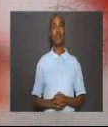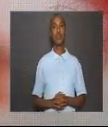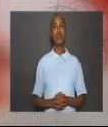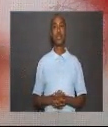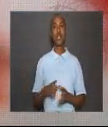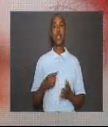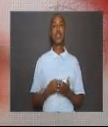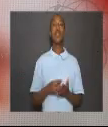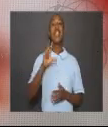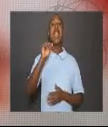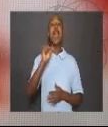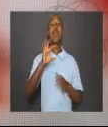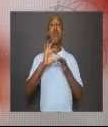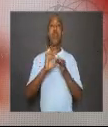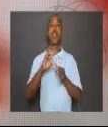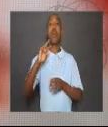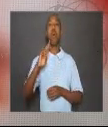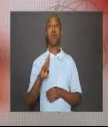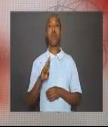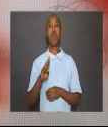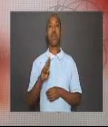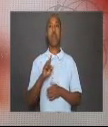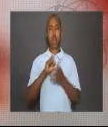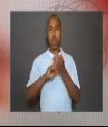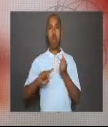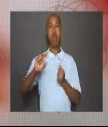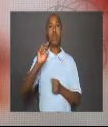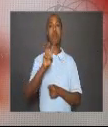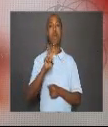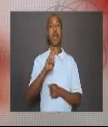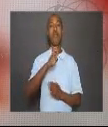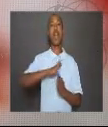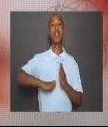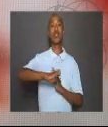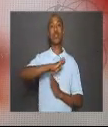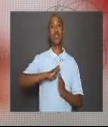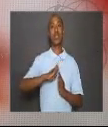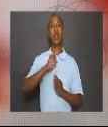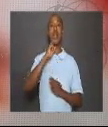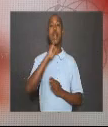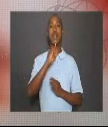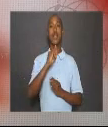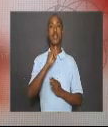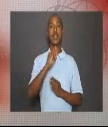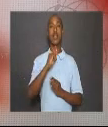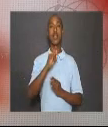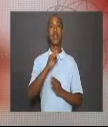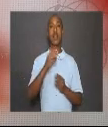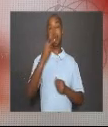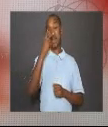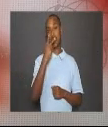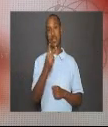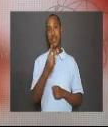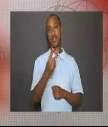The non-bonding or lone pair of electrons is conventionally